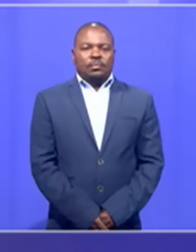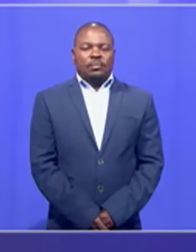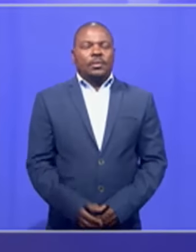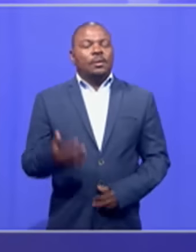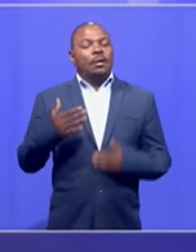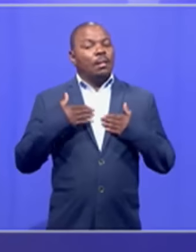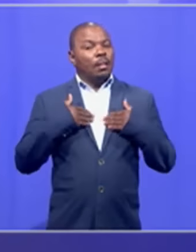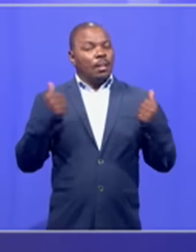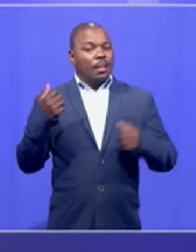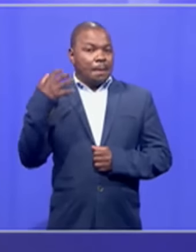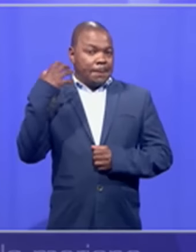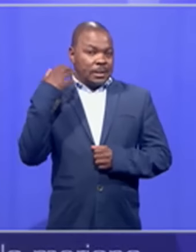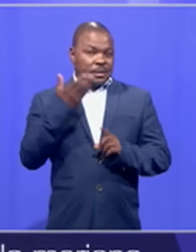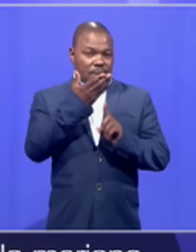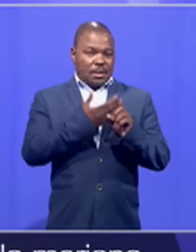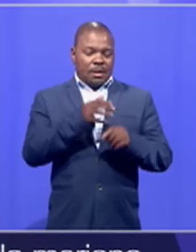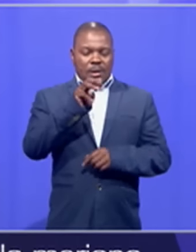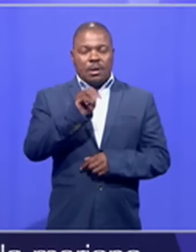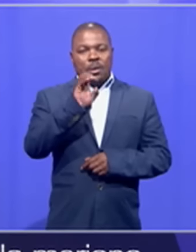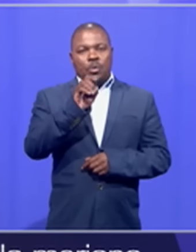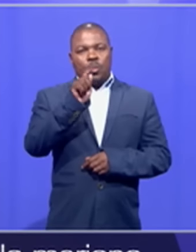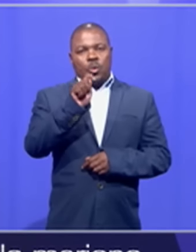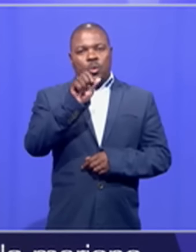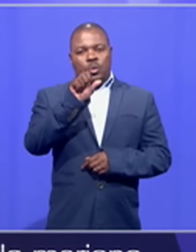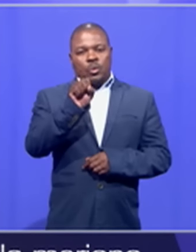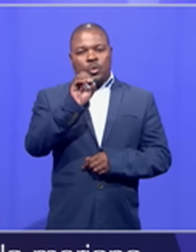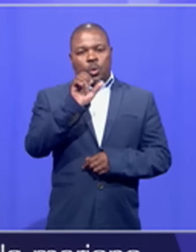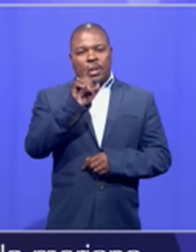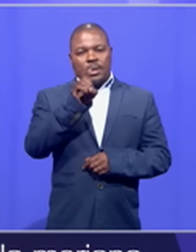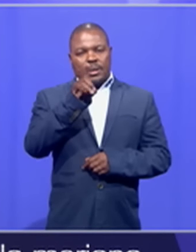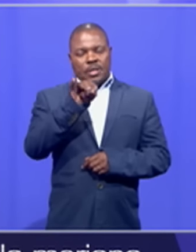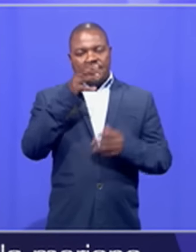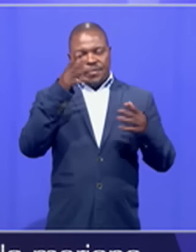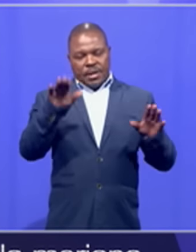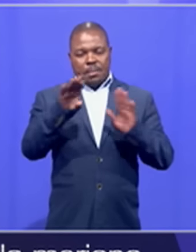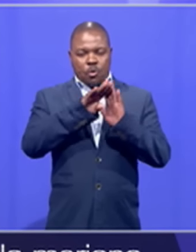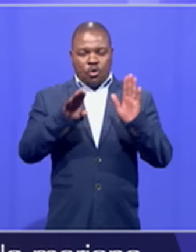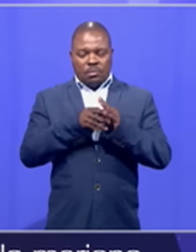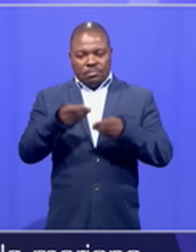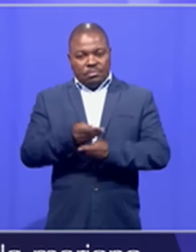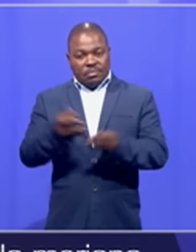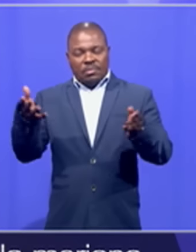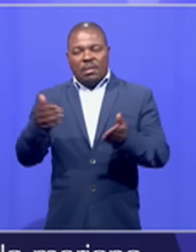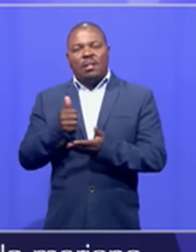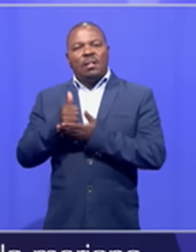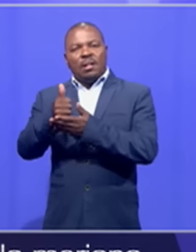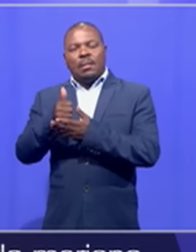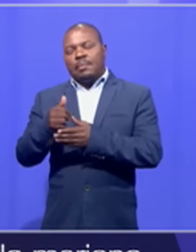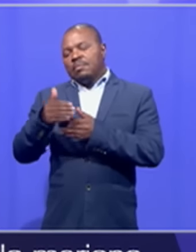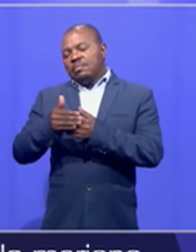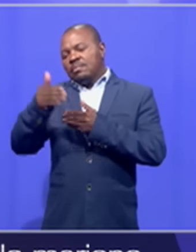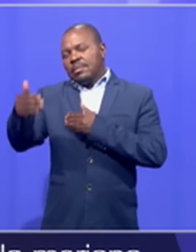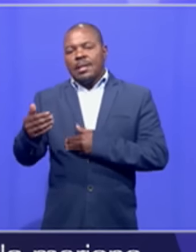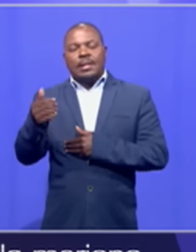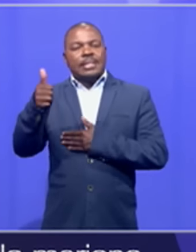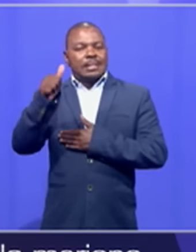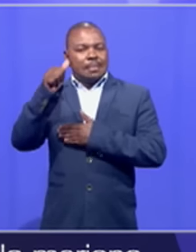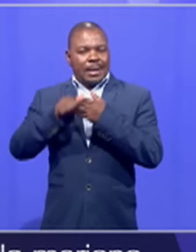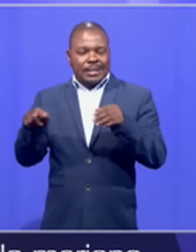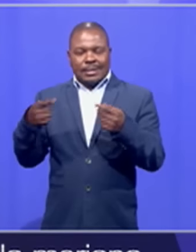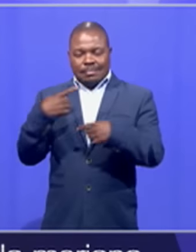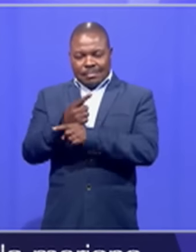Tona ya tša maphelo ngaka Aaron Motswaledi o thagotše semmušo lesolo la go fana ka meriana ya kgwedi tše tshela ka nako ye